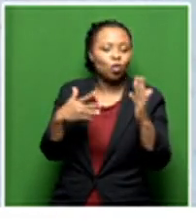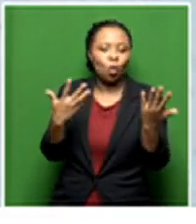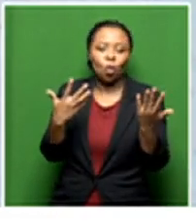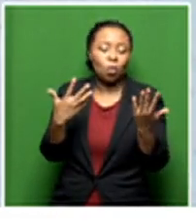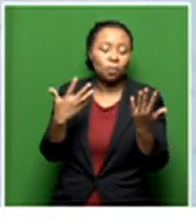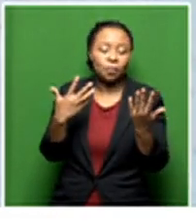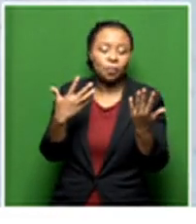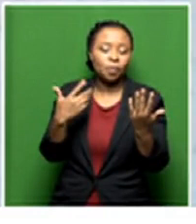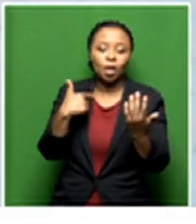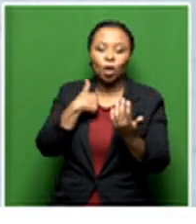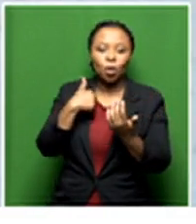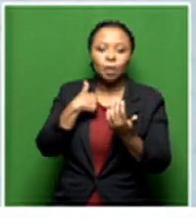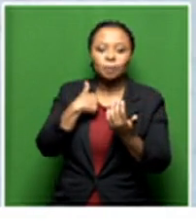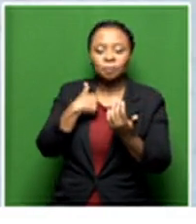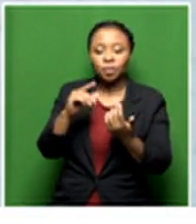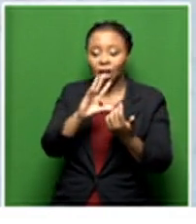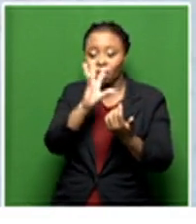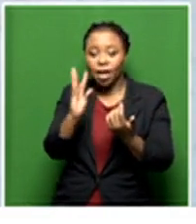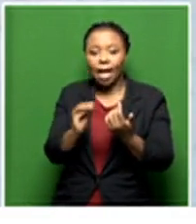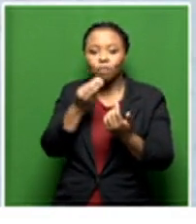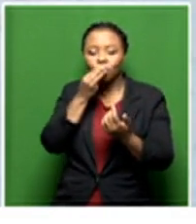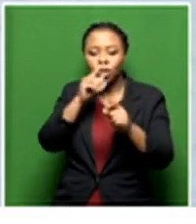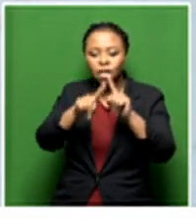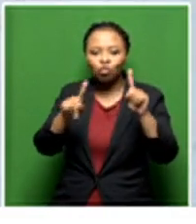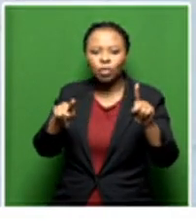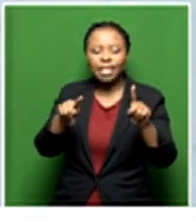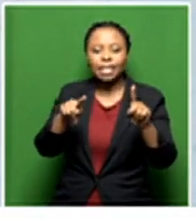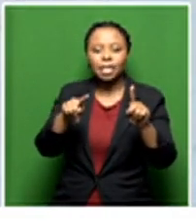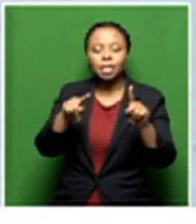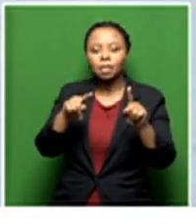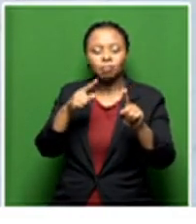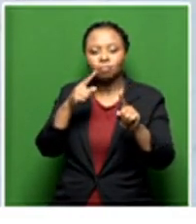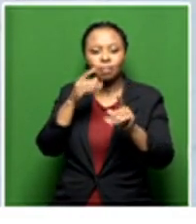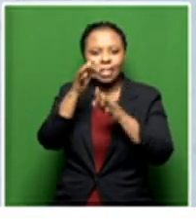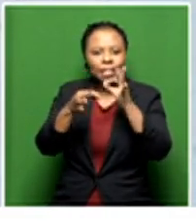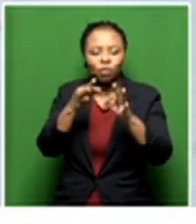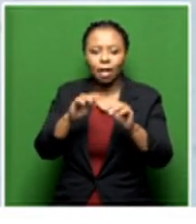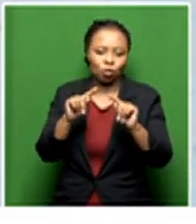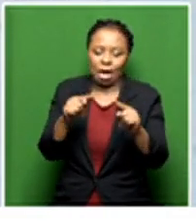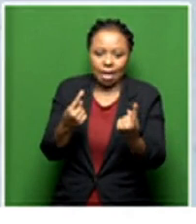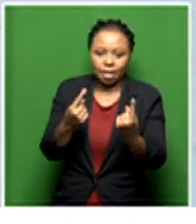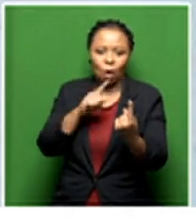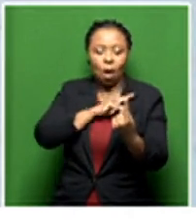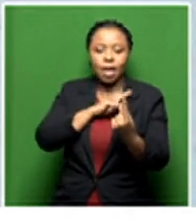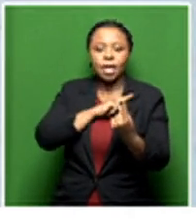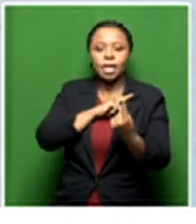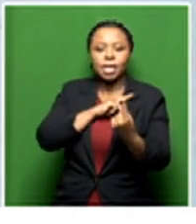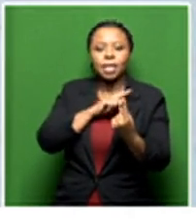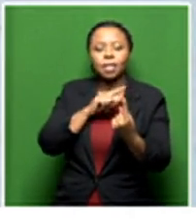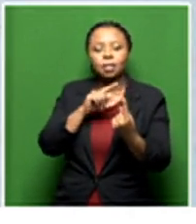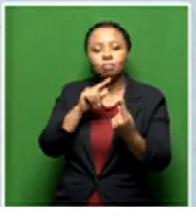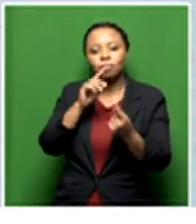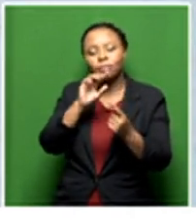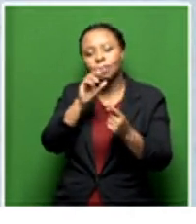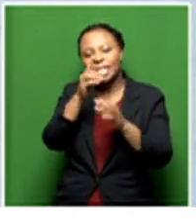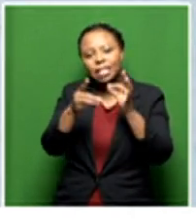able to define African cuisine. For instance, African cuisine is defined by the style